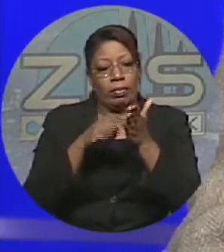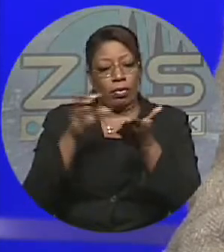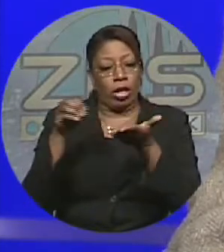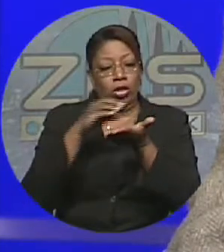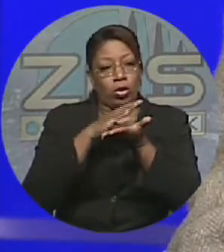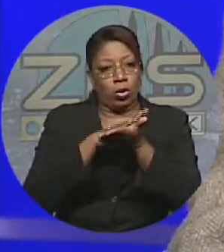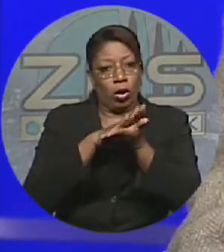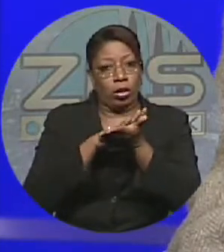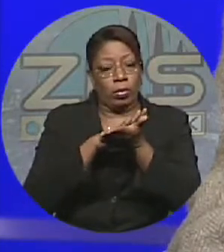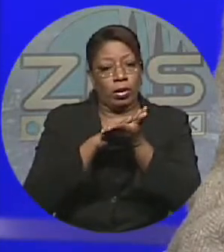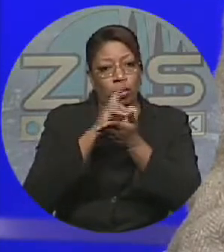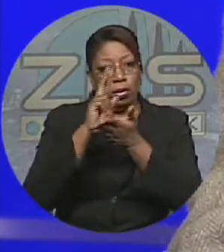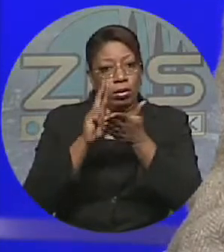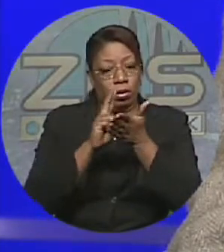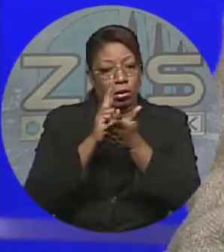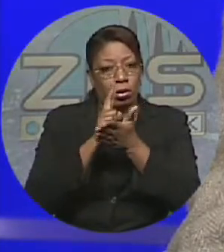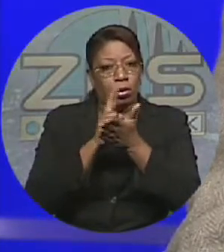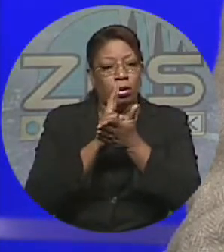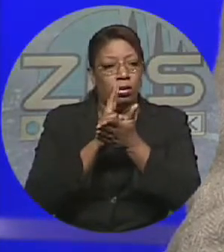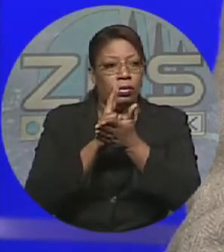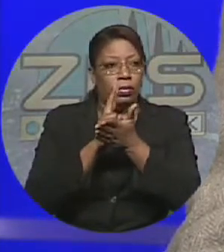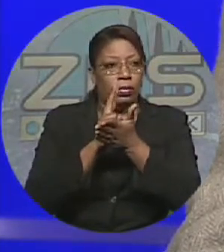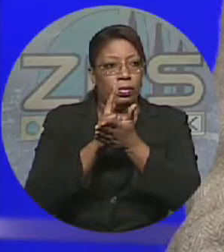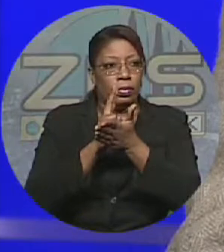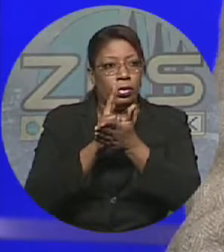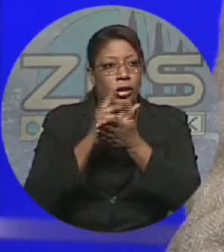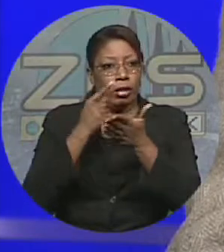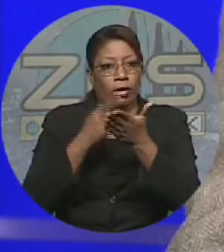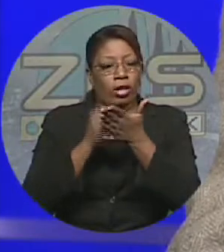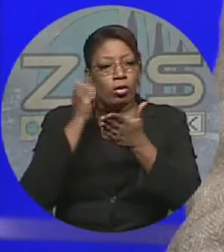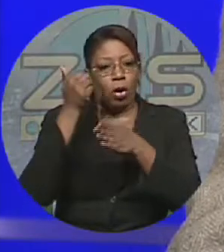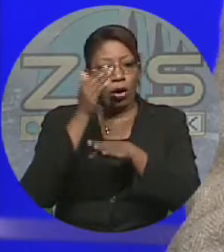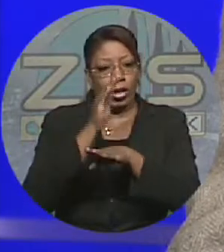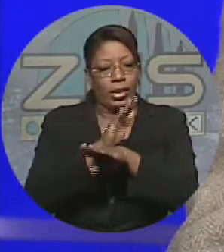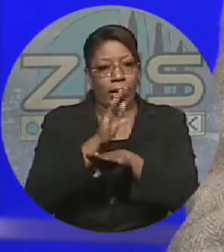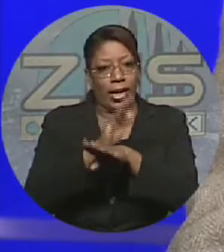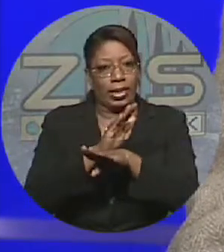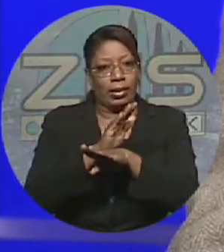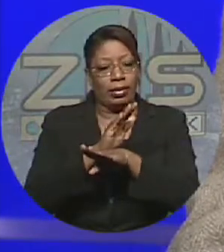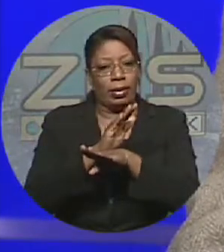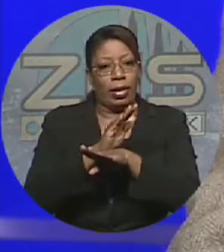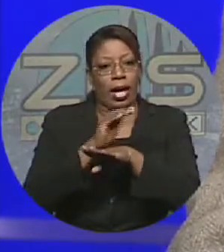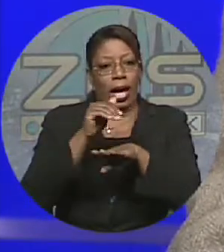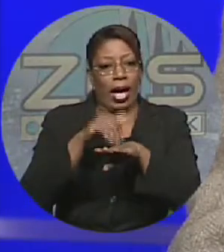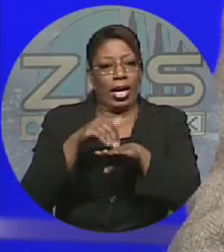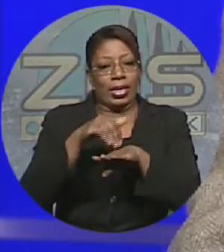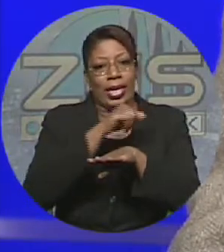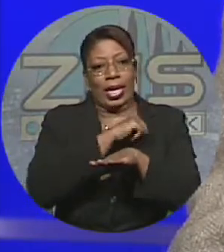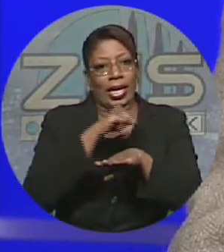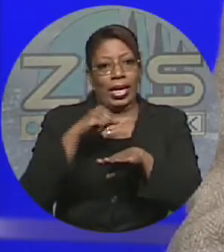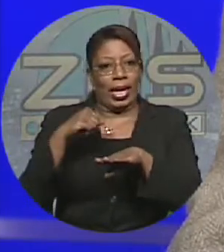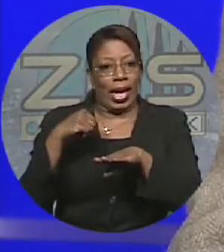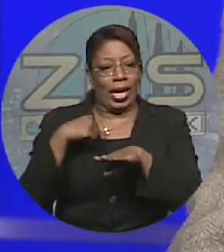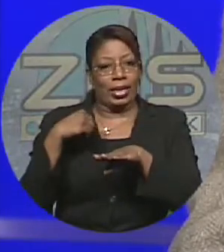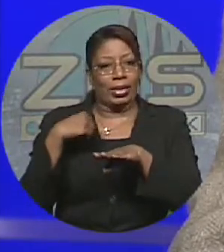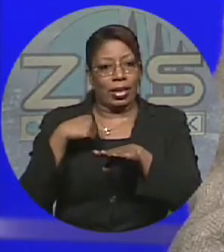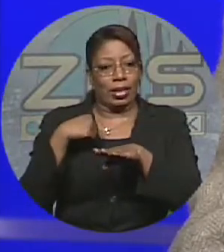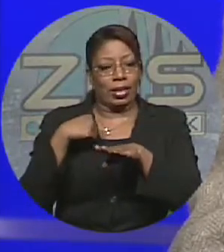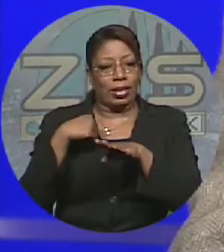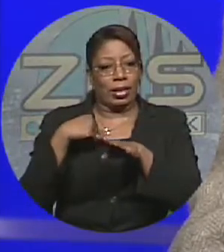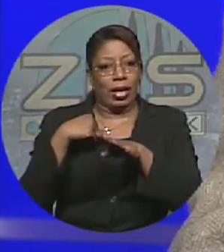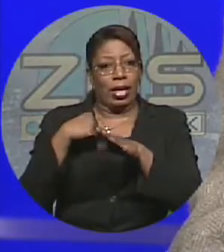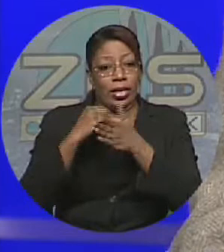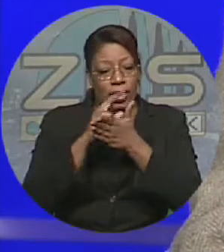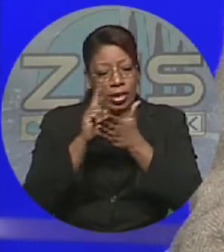documentary is also about to be released, that is. In fact, come tomorrow night at the Atlantis Theater, there will be a private screening where a number of